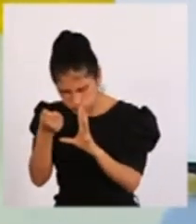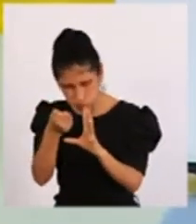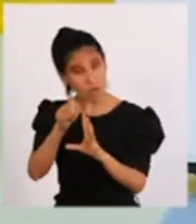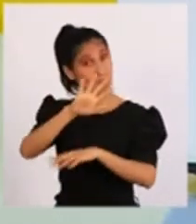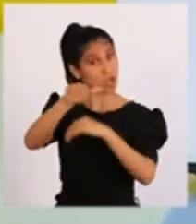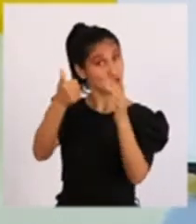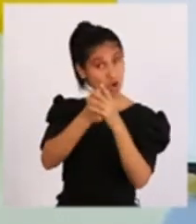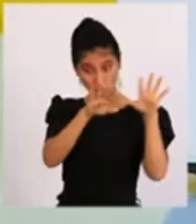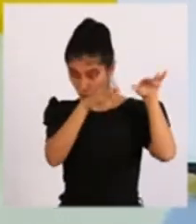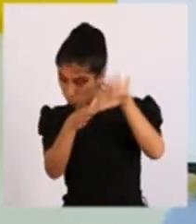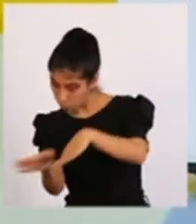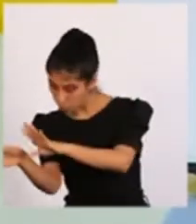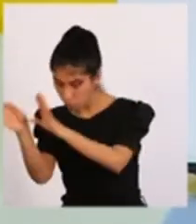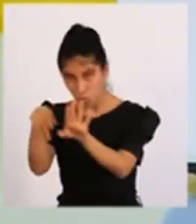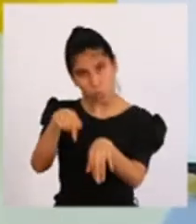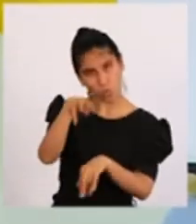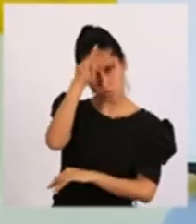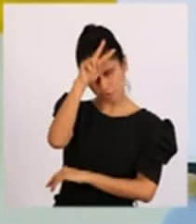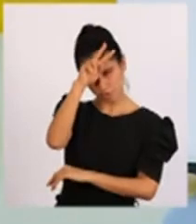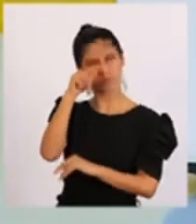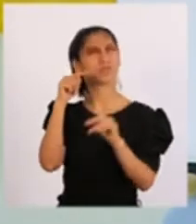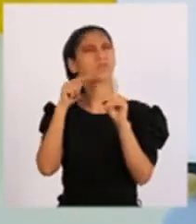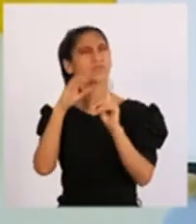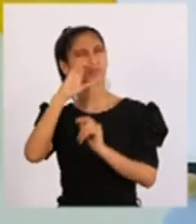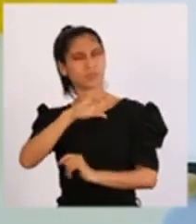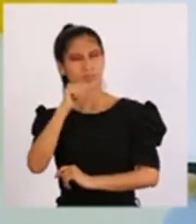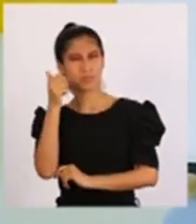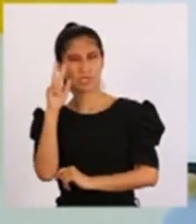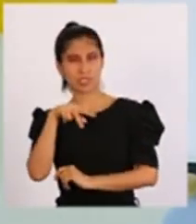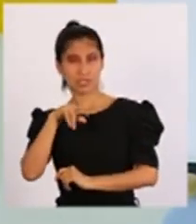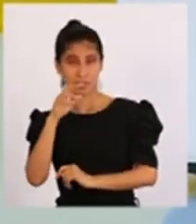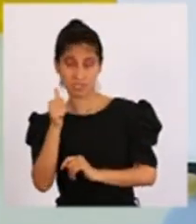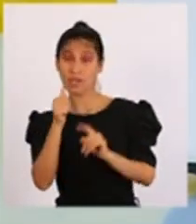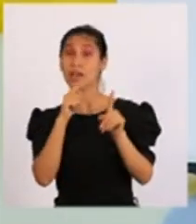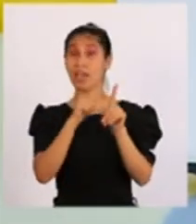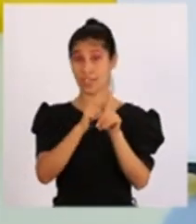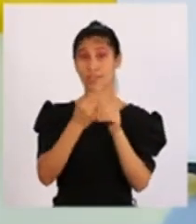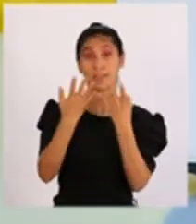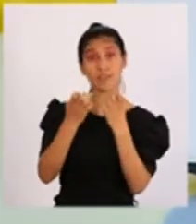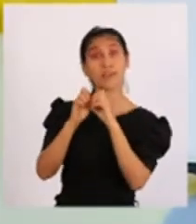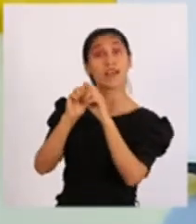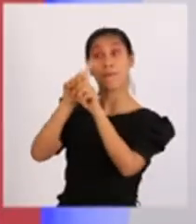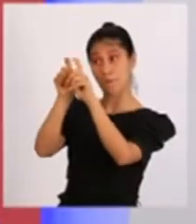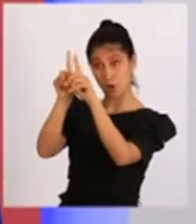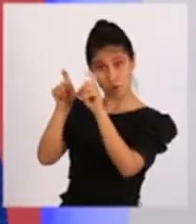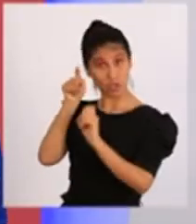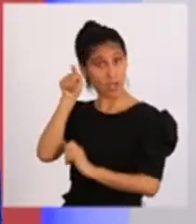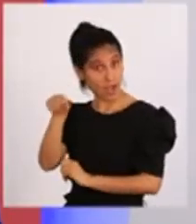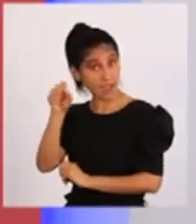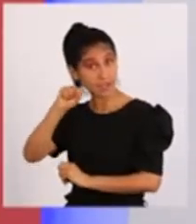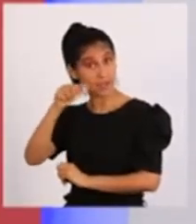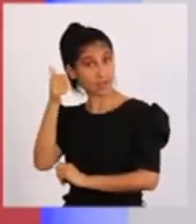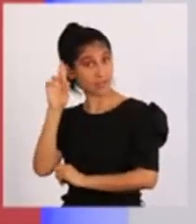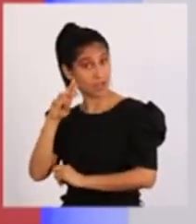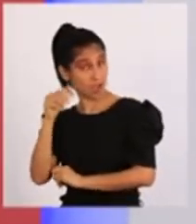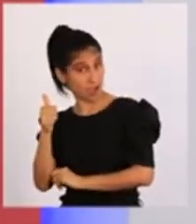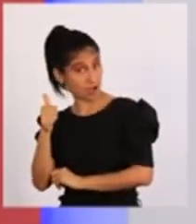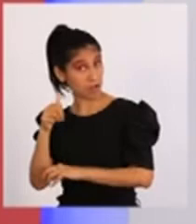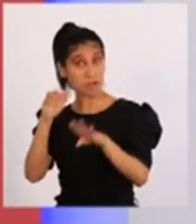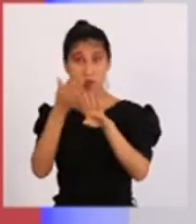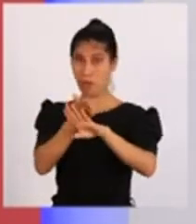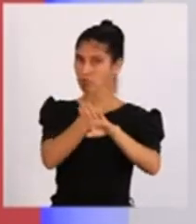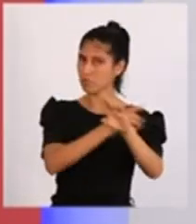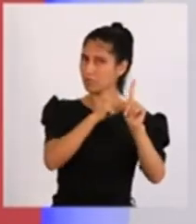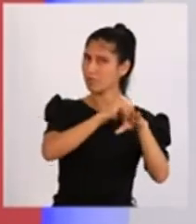peruano. ¿Camila? Practica para entrevistar a Sara Purca. Cori es Sara Purca. Wow, that's